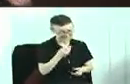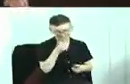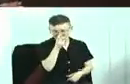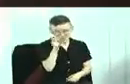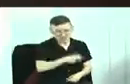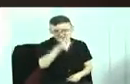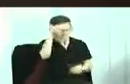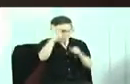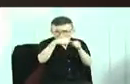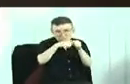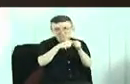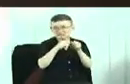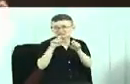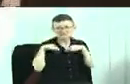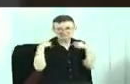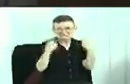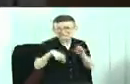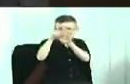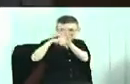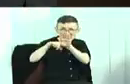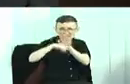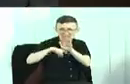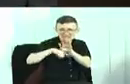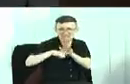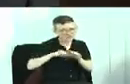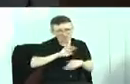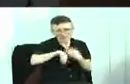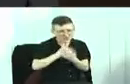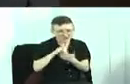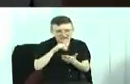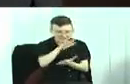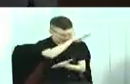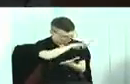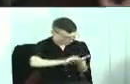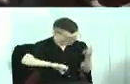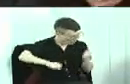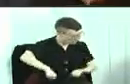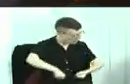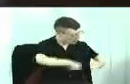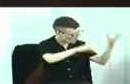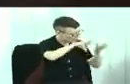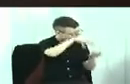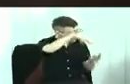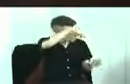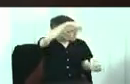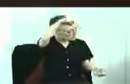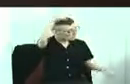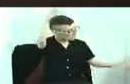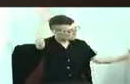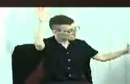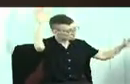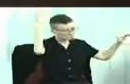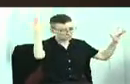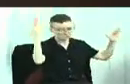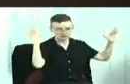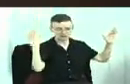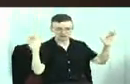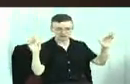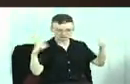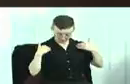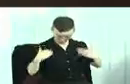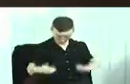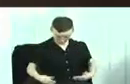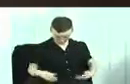that have held us back, has held us back, all of that stuff goes away. The resurrected